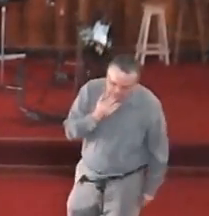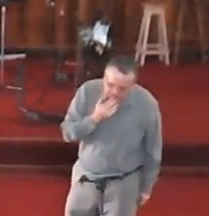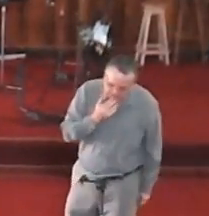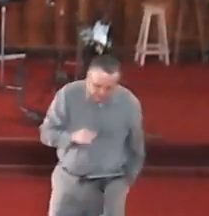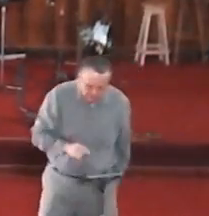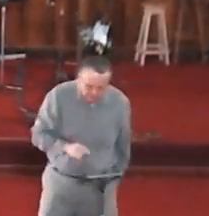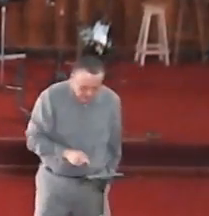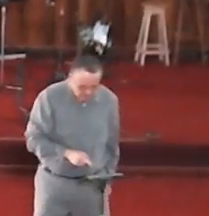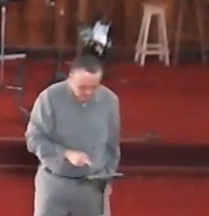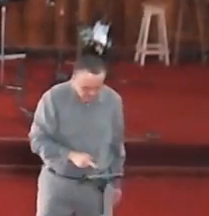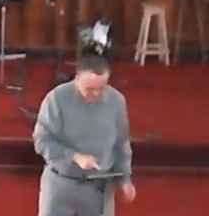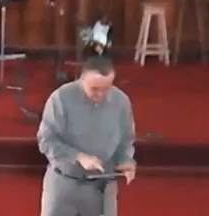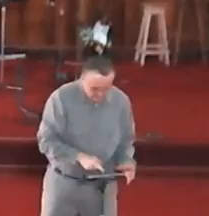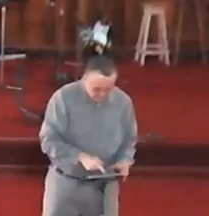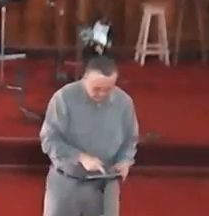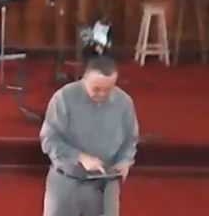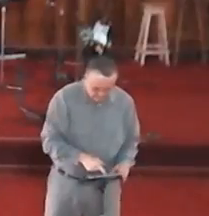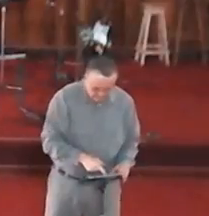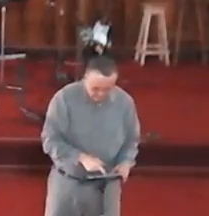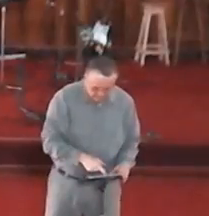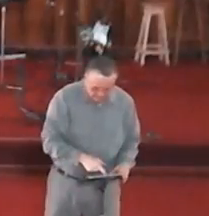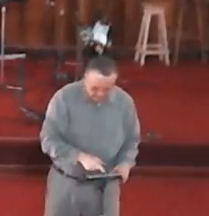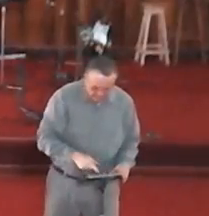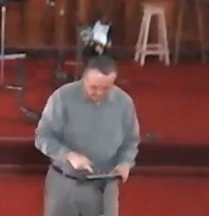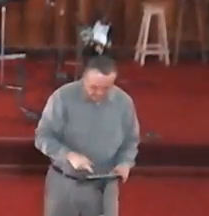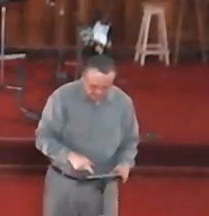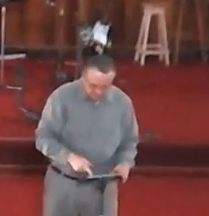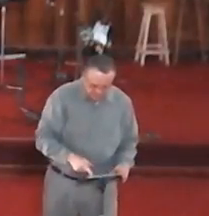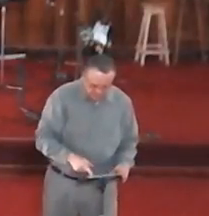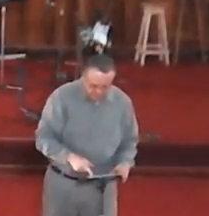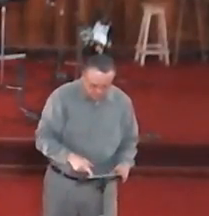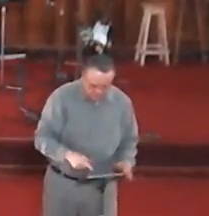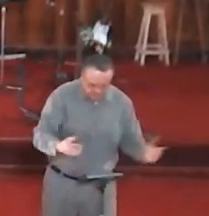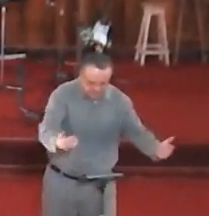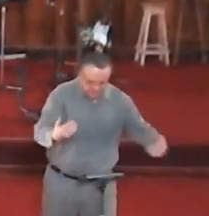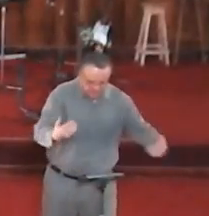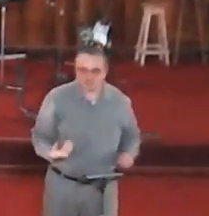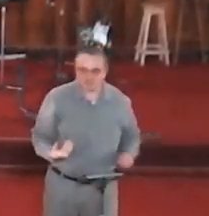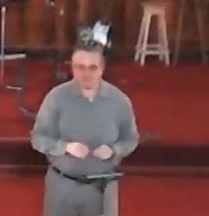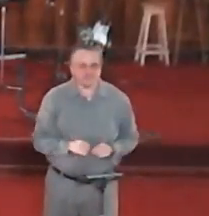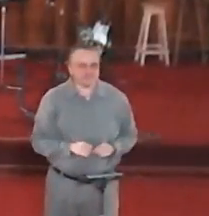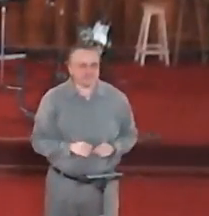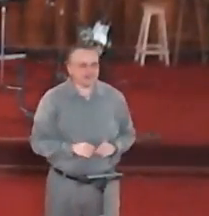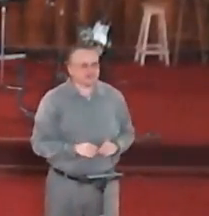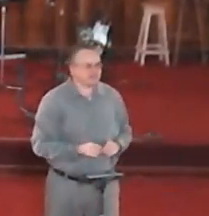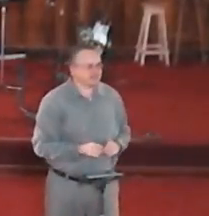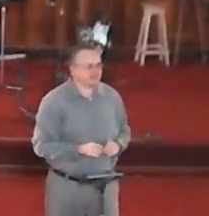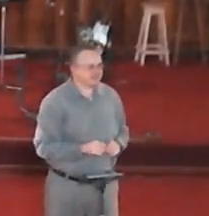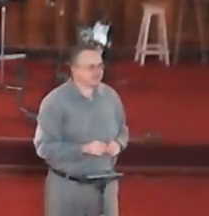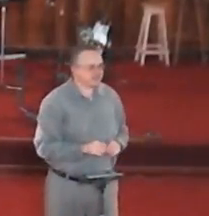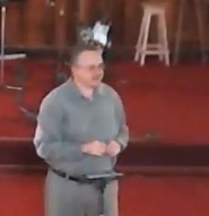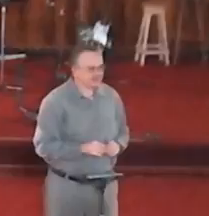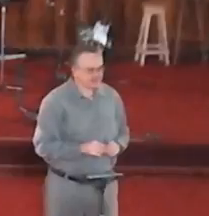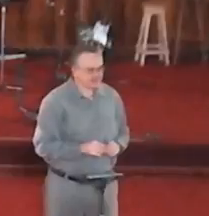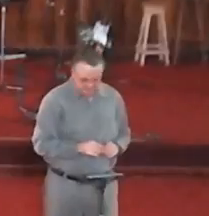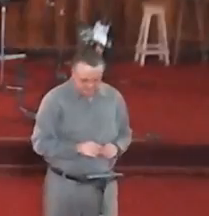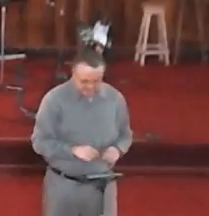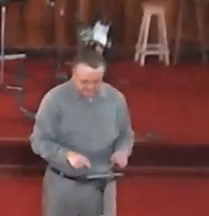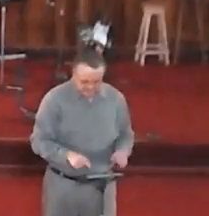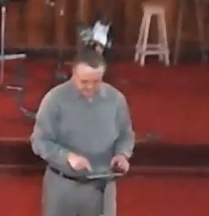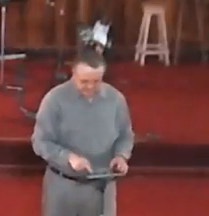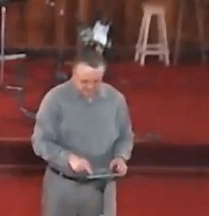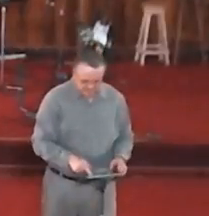Saul because he said, here in Antioch we need more leaders. ¿Y cuál es la siguiente después de esa? After that,